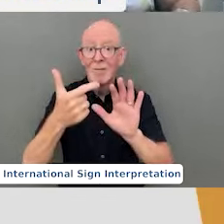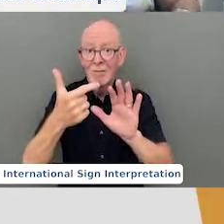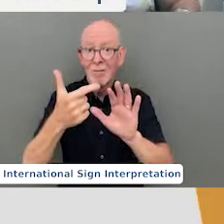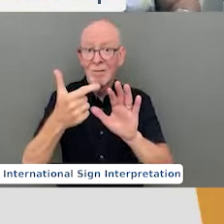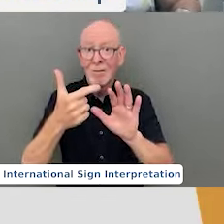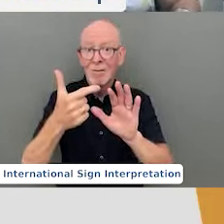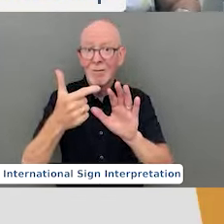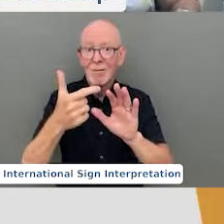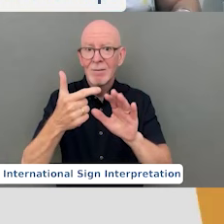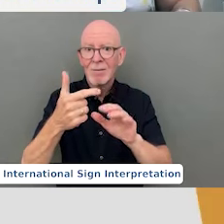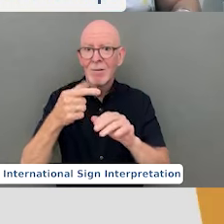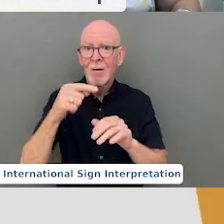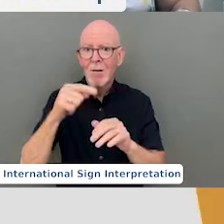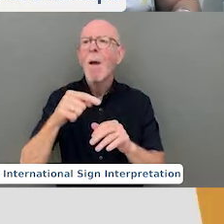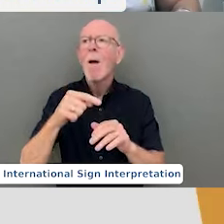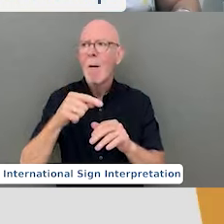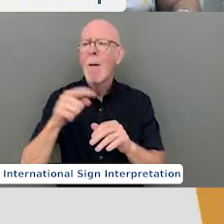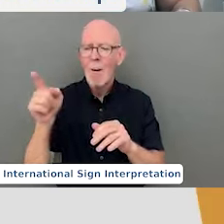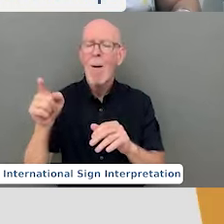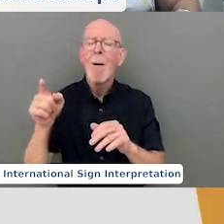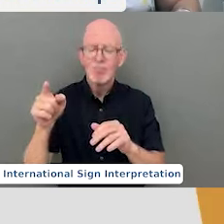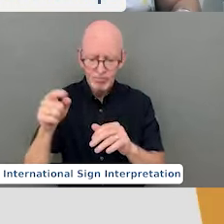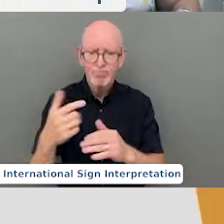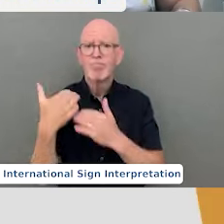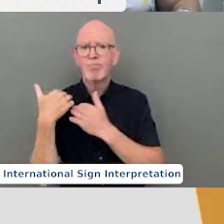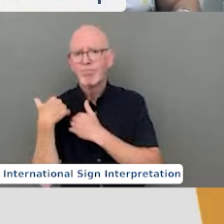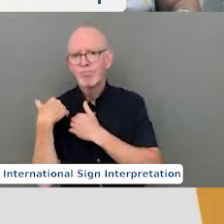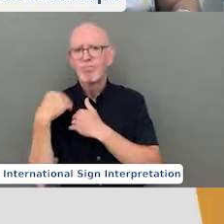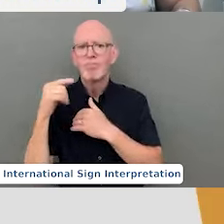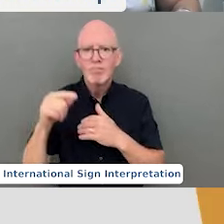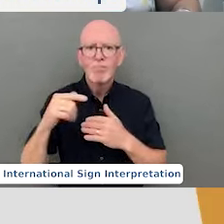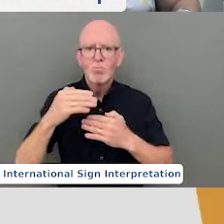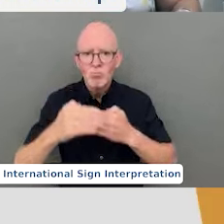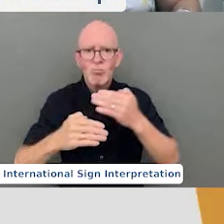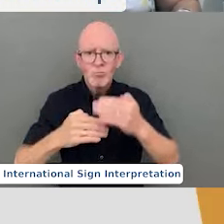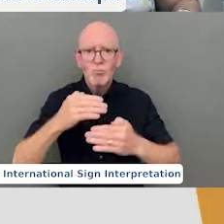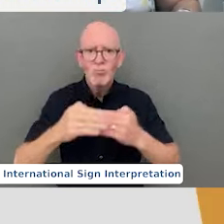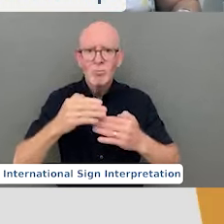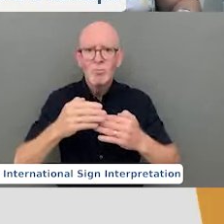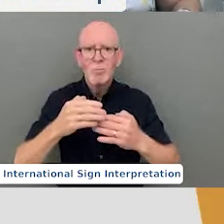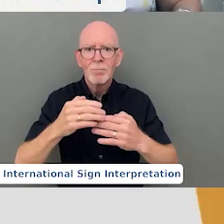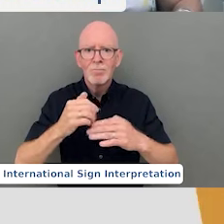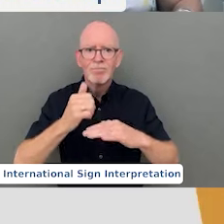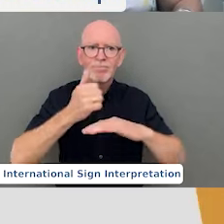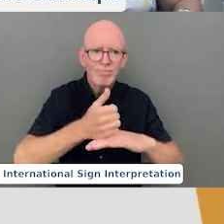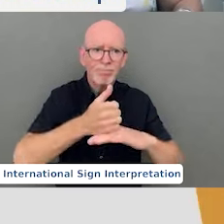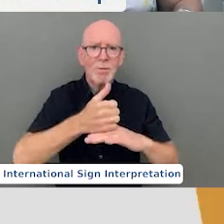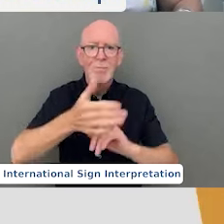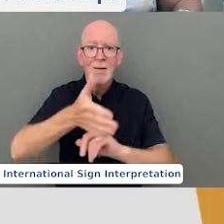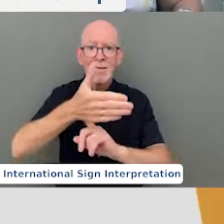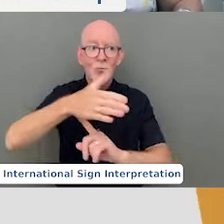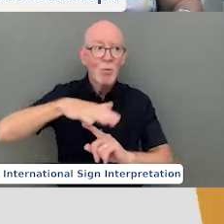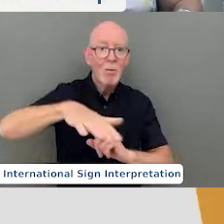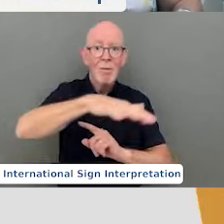Through this sustained advocacy, government since 2017